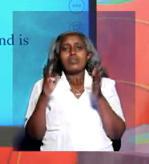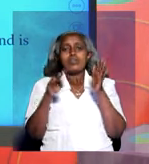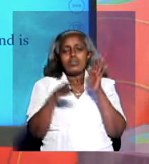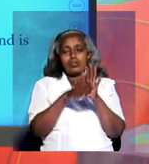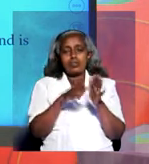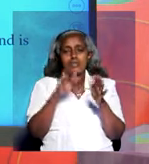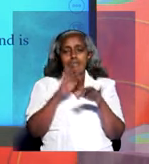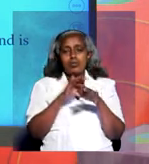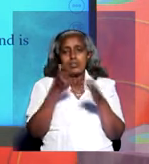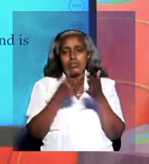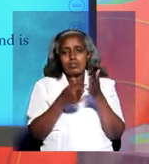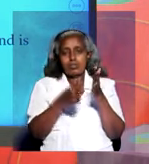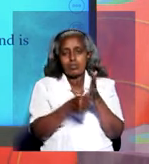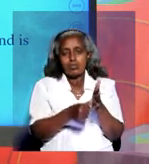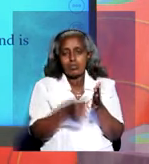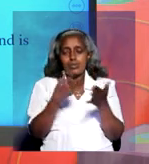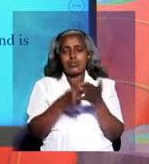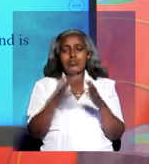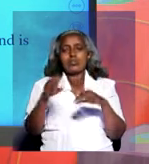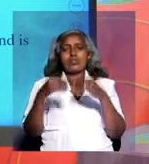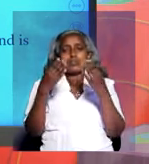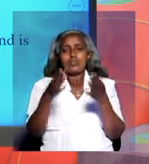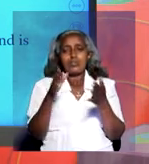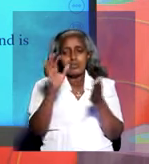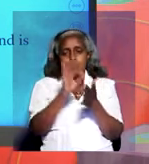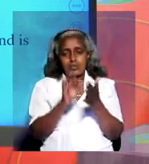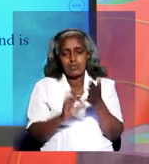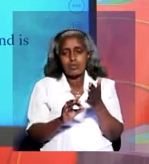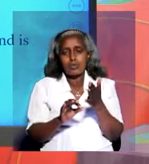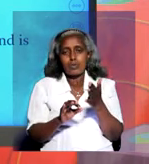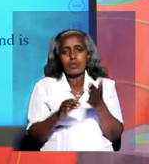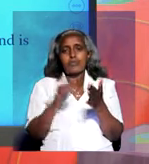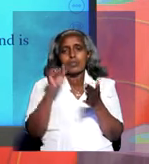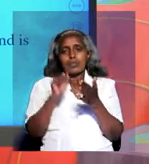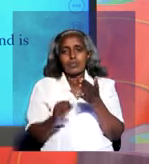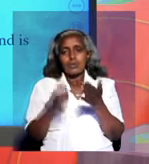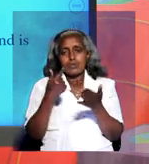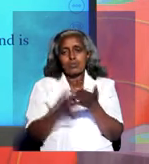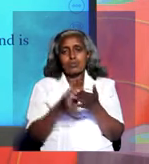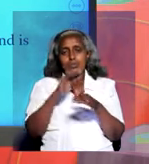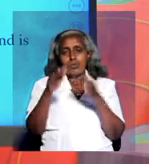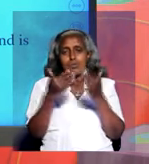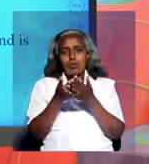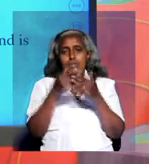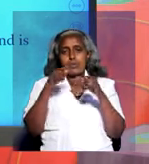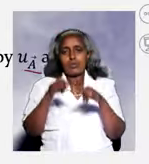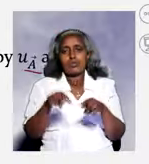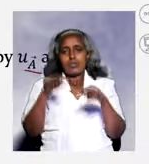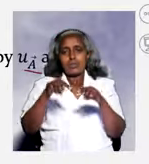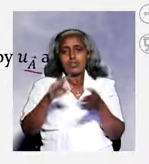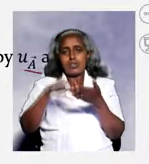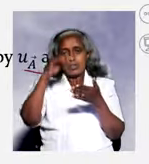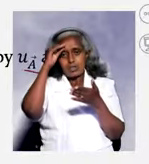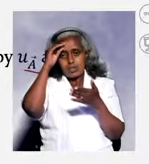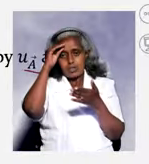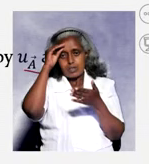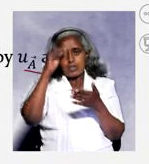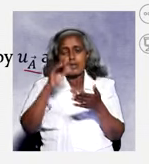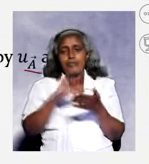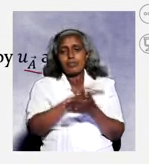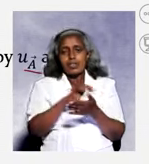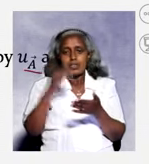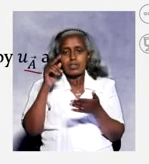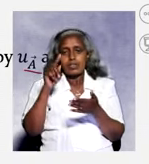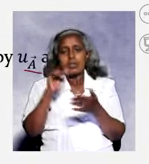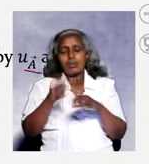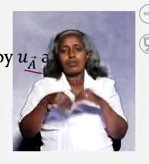this symbol and it's given by this formula. So this is all about today's lesson, and